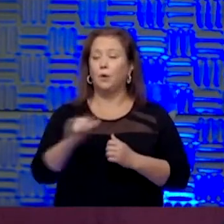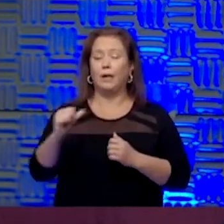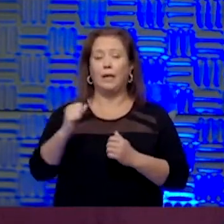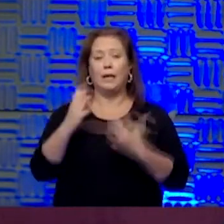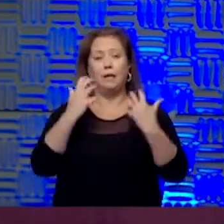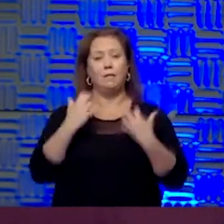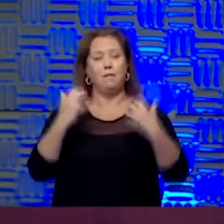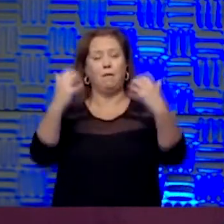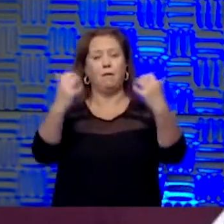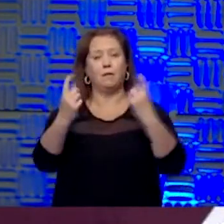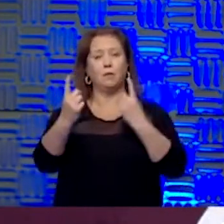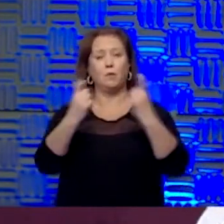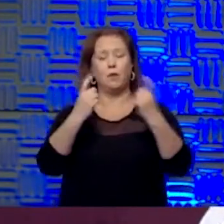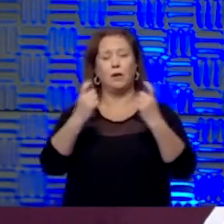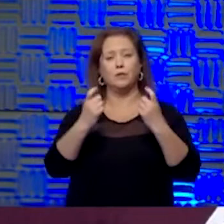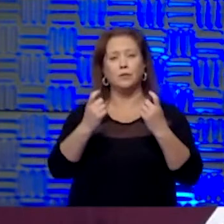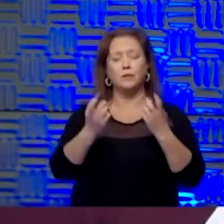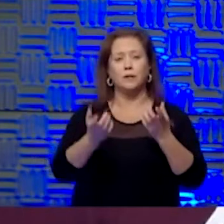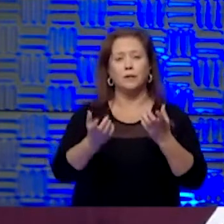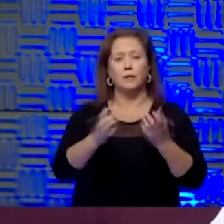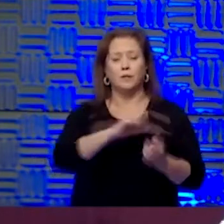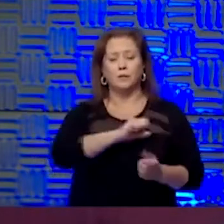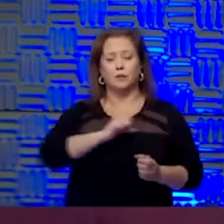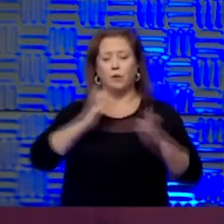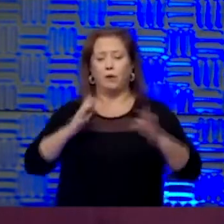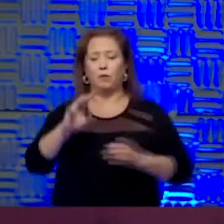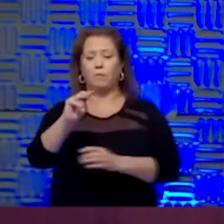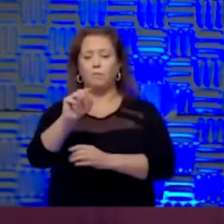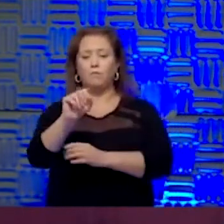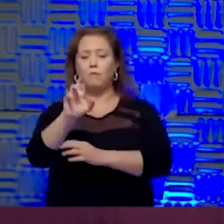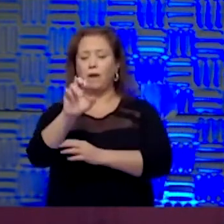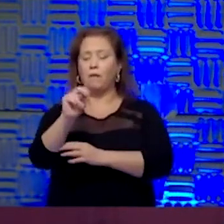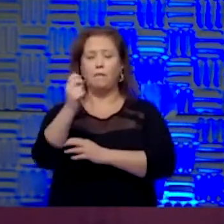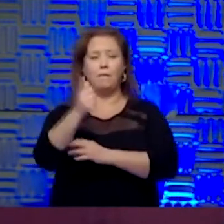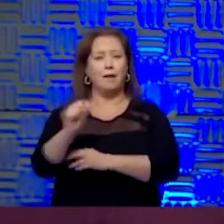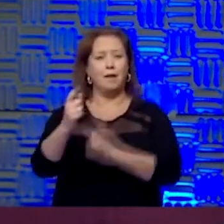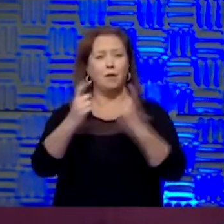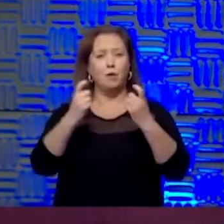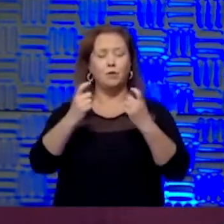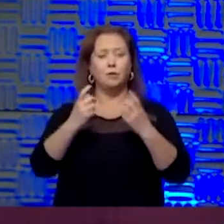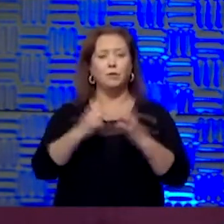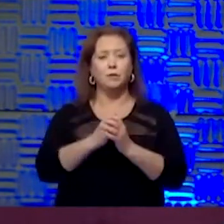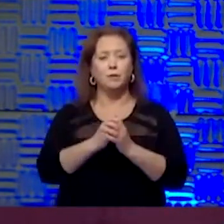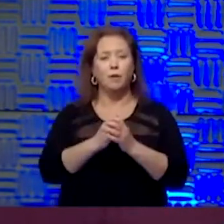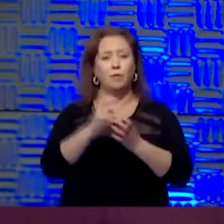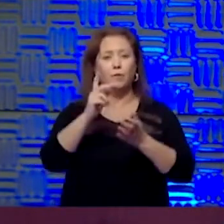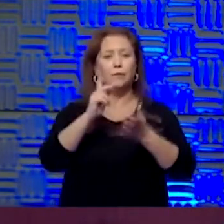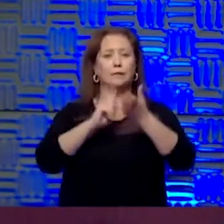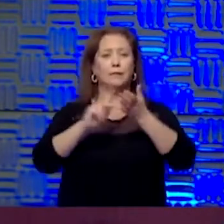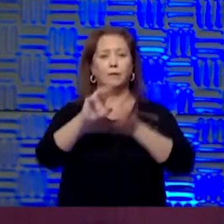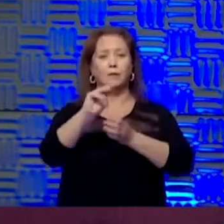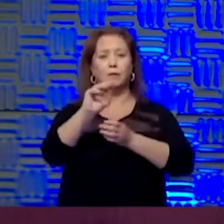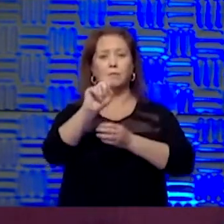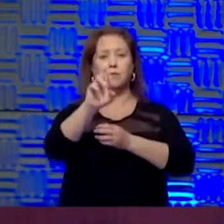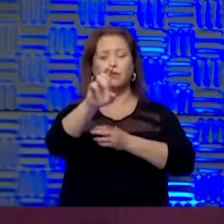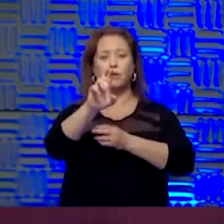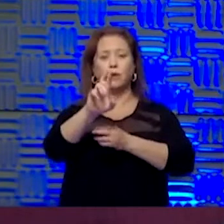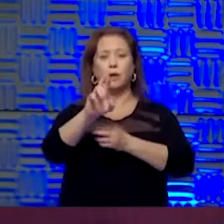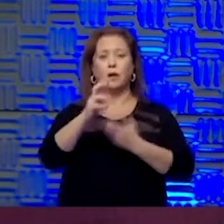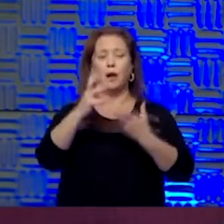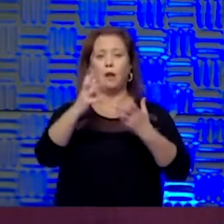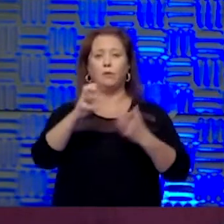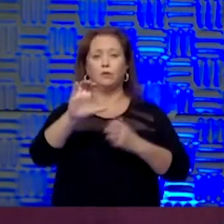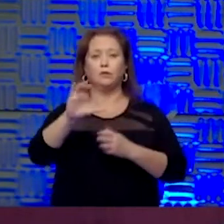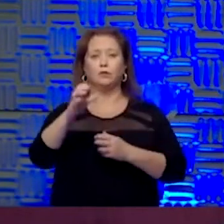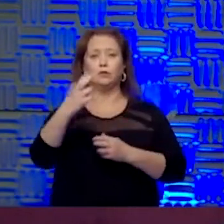first questions you all may have for Senator Moran or any of us, or former Secretary Moser. I'd like to start.